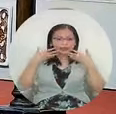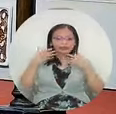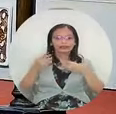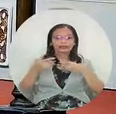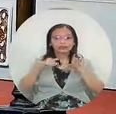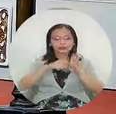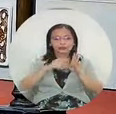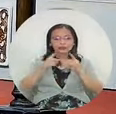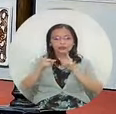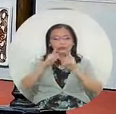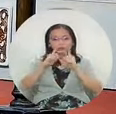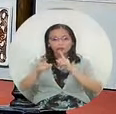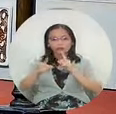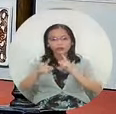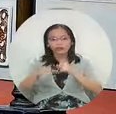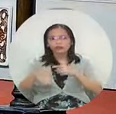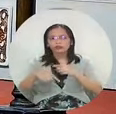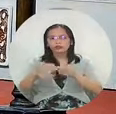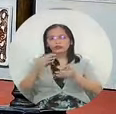Tanawa.